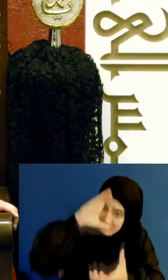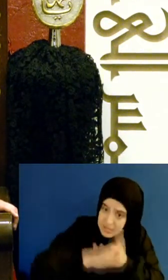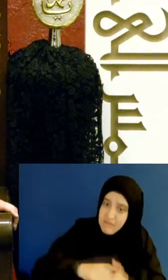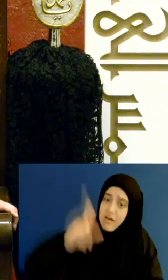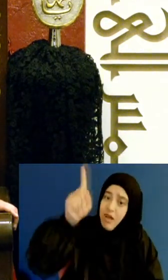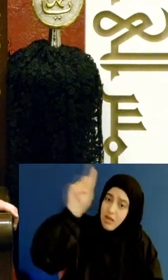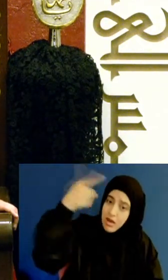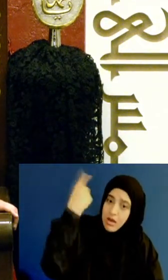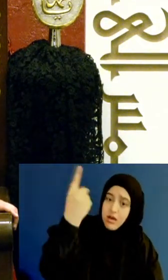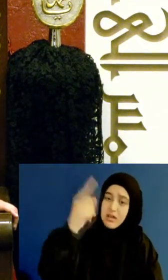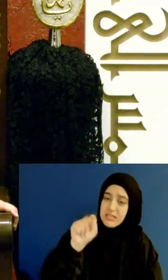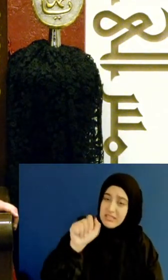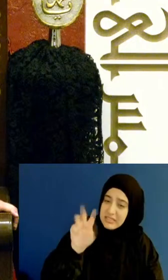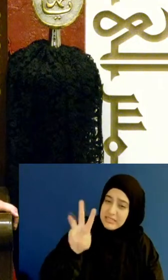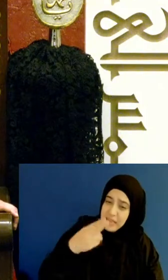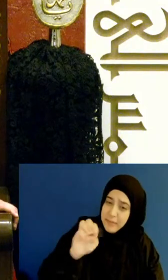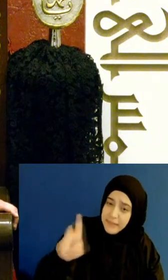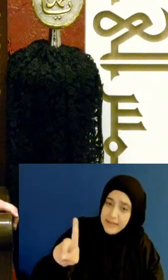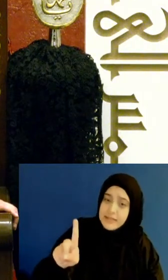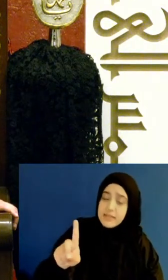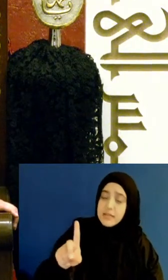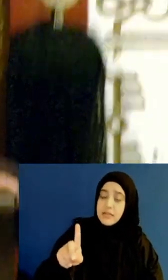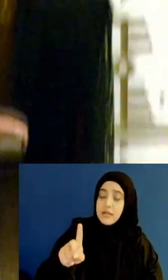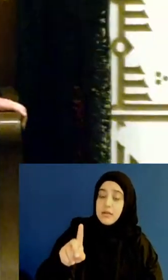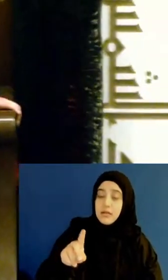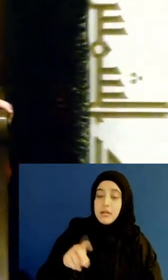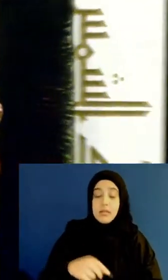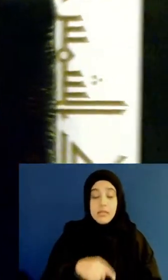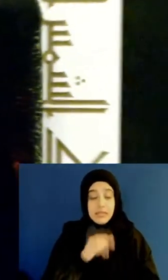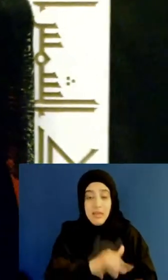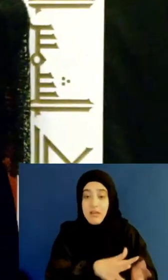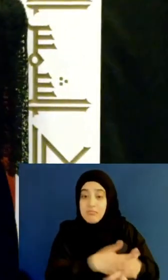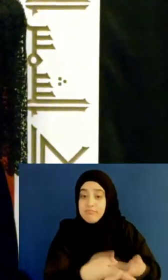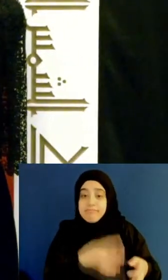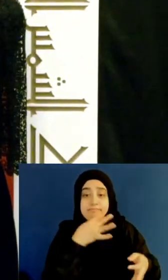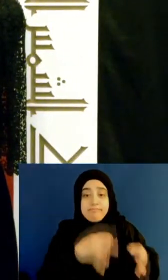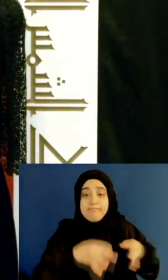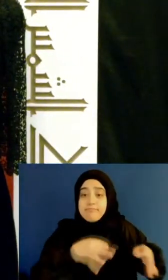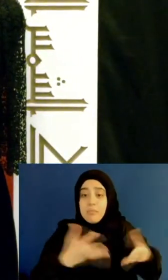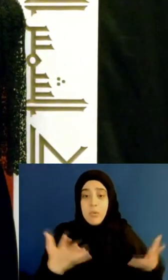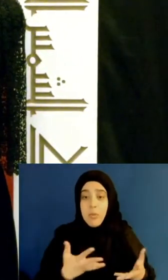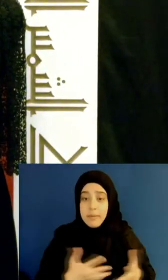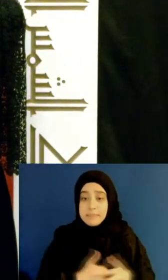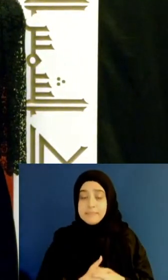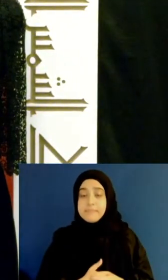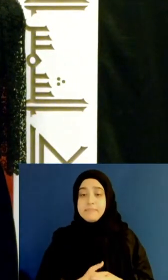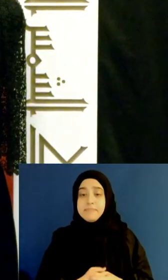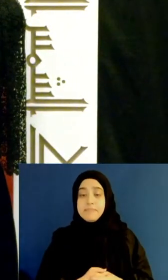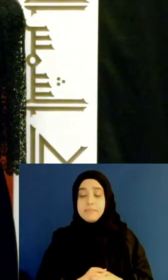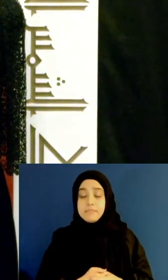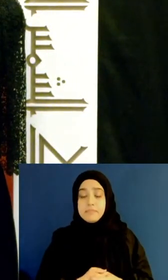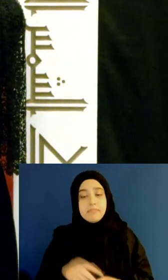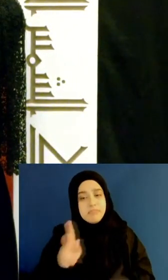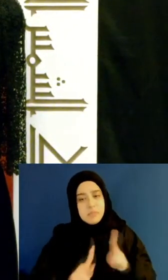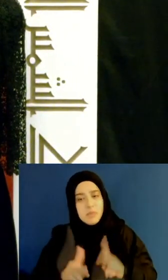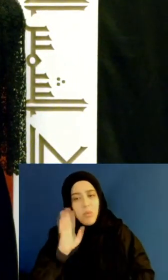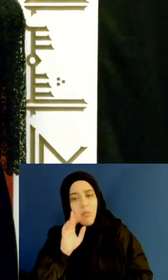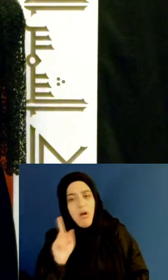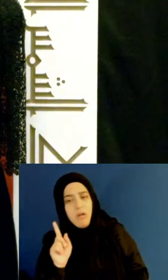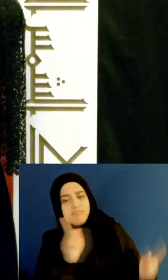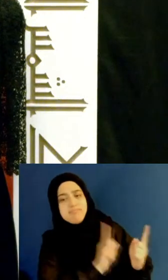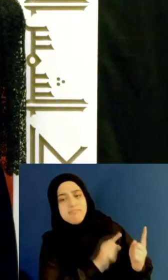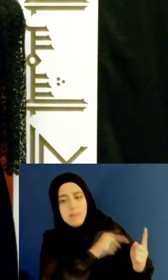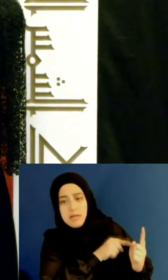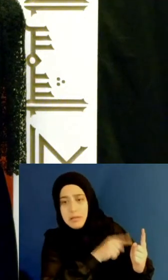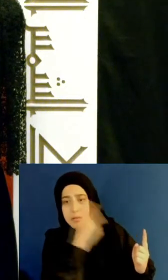laka wattaba'aka al-ardhaluna. They would come to Nabiullah Nuh and they would say to him,